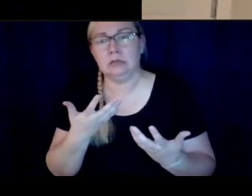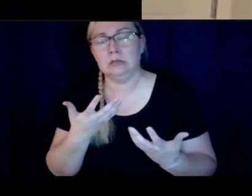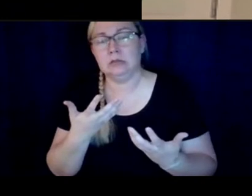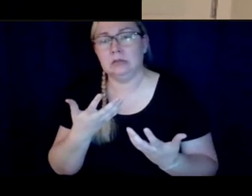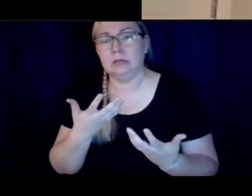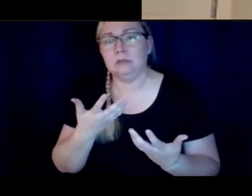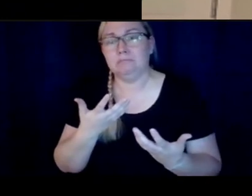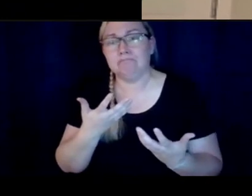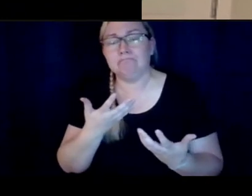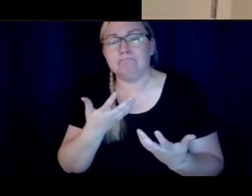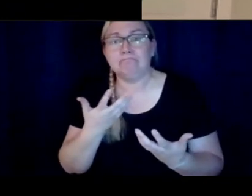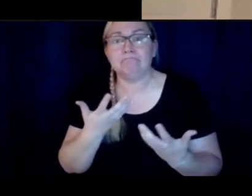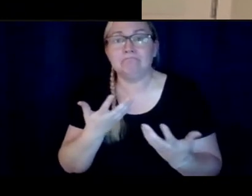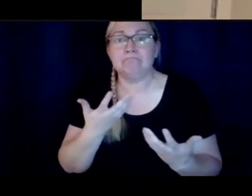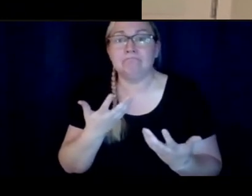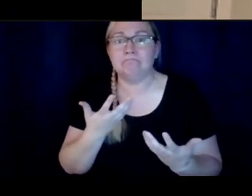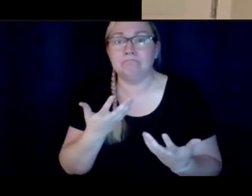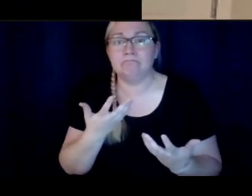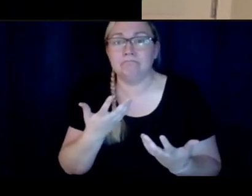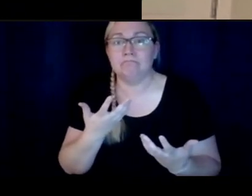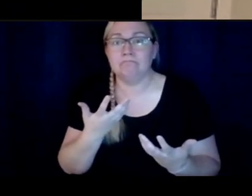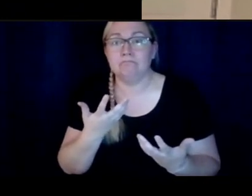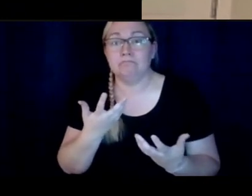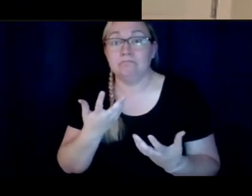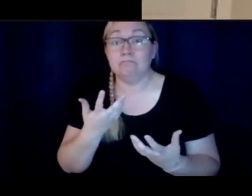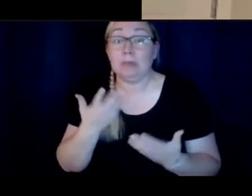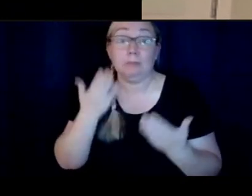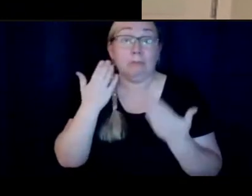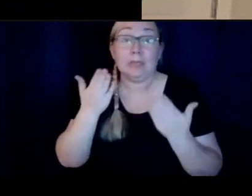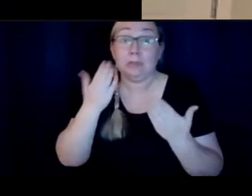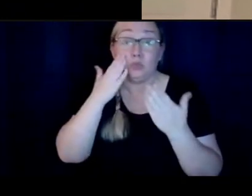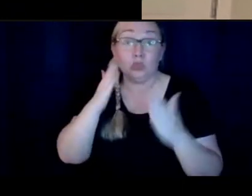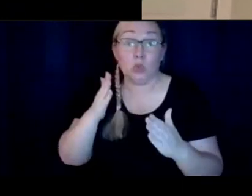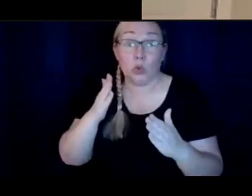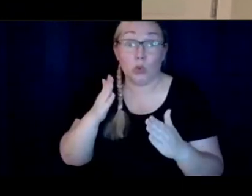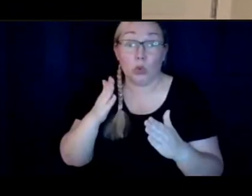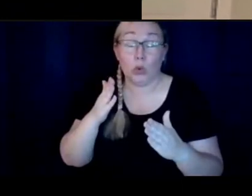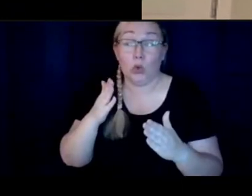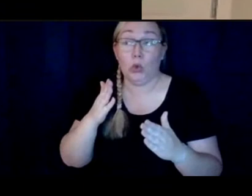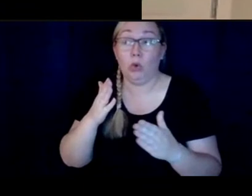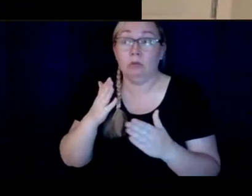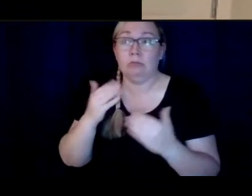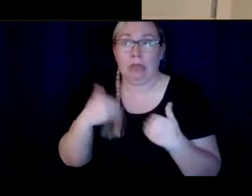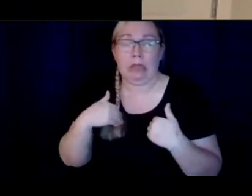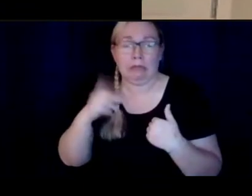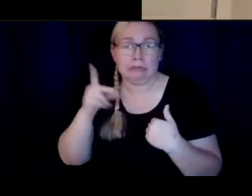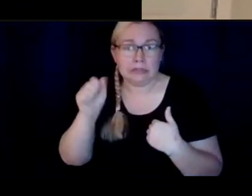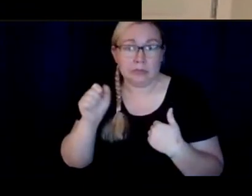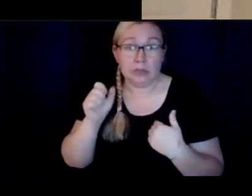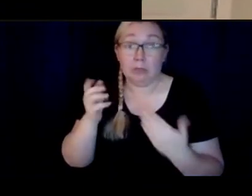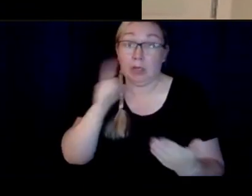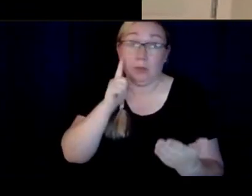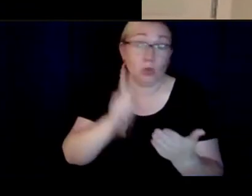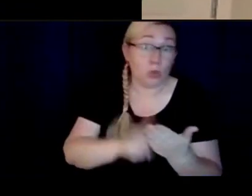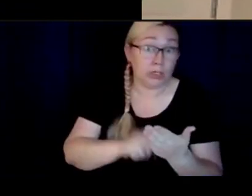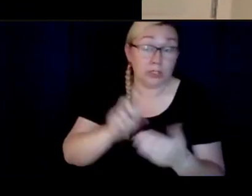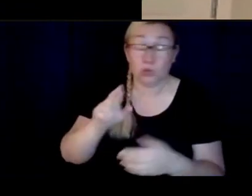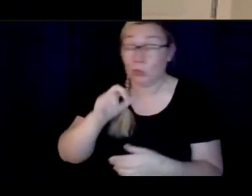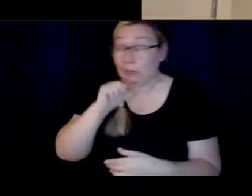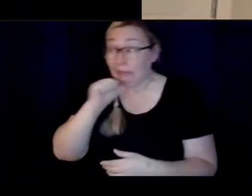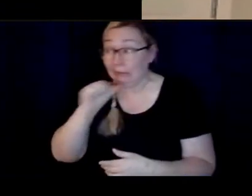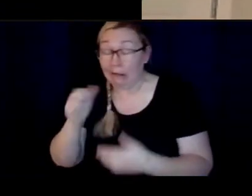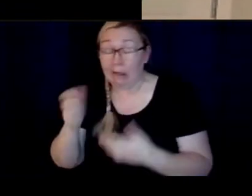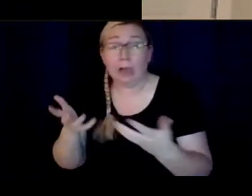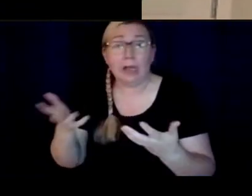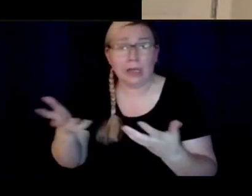with both appearance and non-appearance disabilities, right? So I think